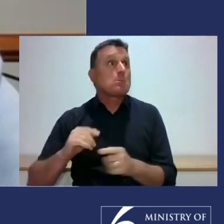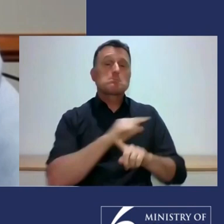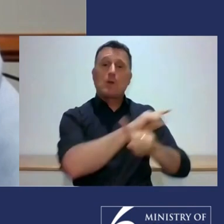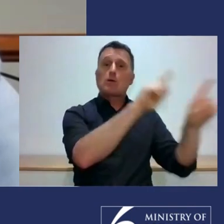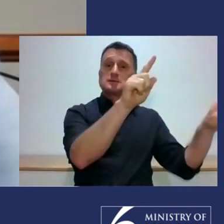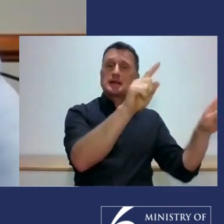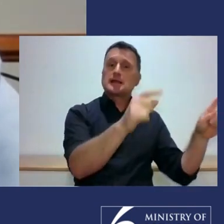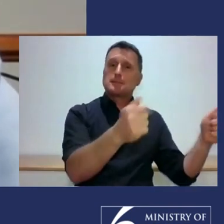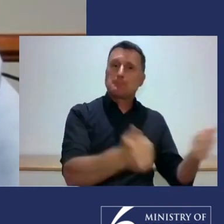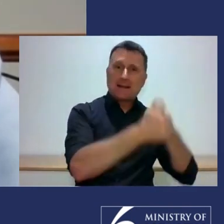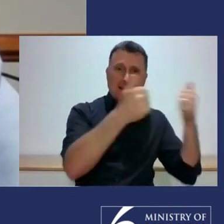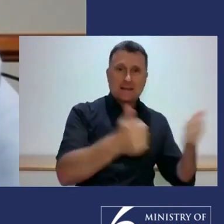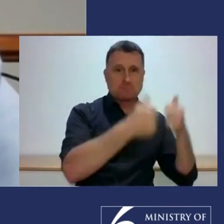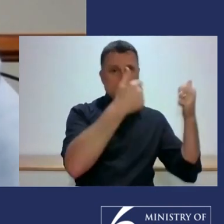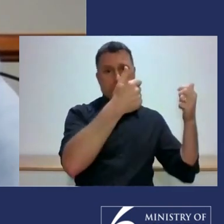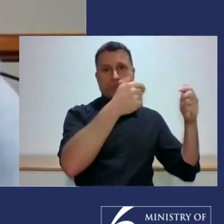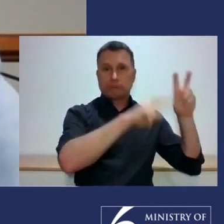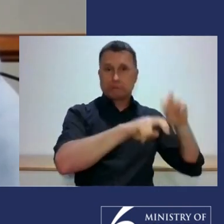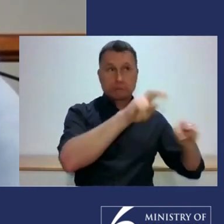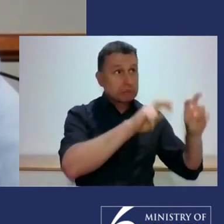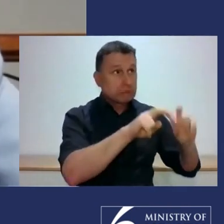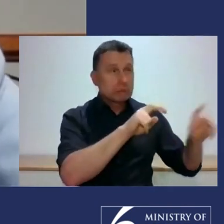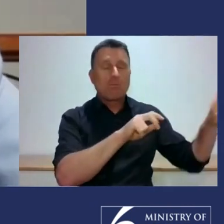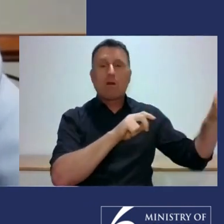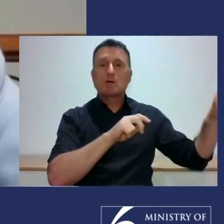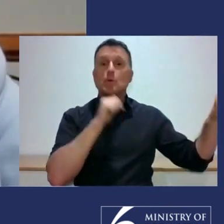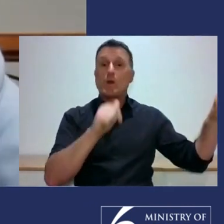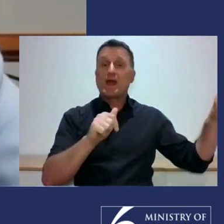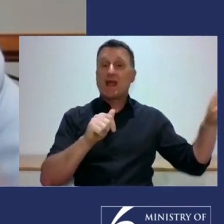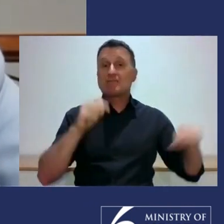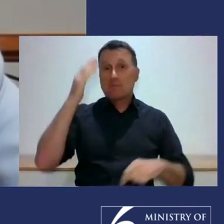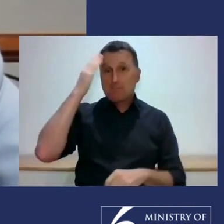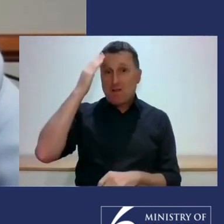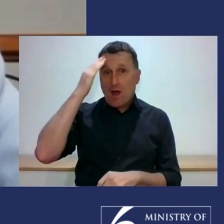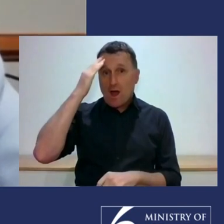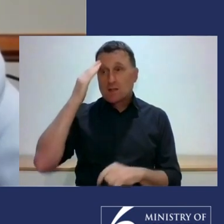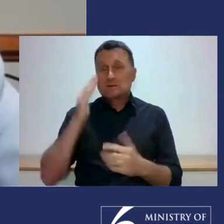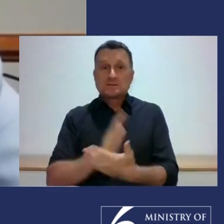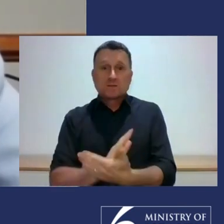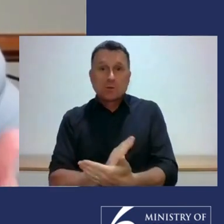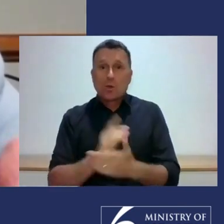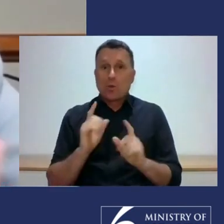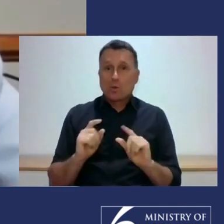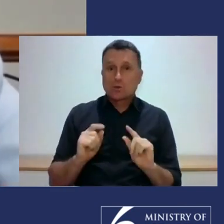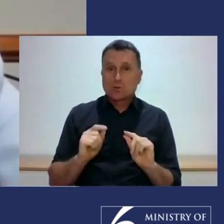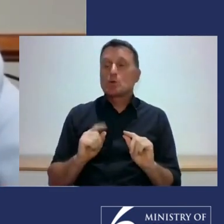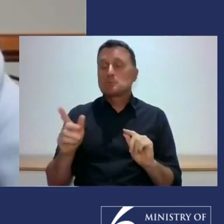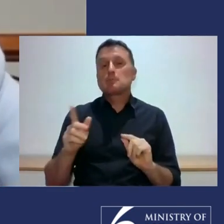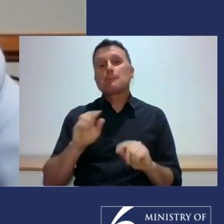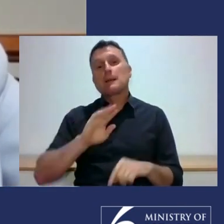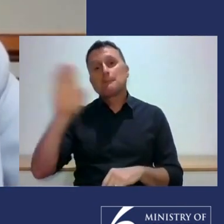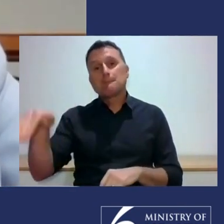baby. So if a mother became in that position, she could go back to her midwife and just say, I'm not sure, can I have a bit more information, please?